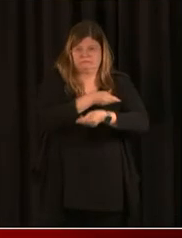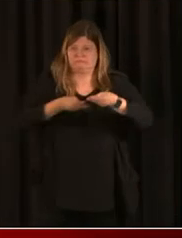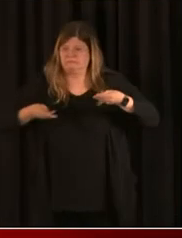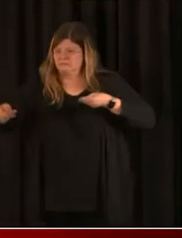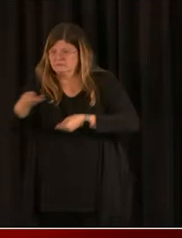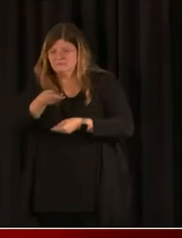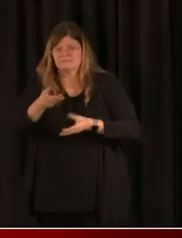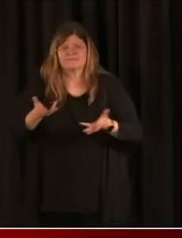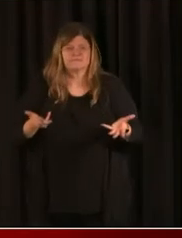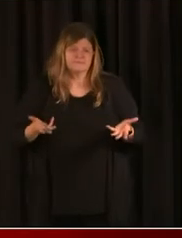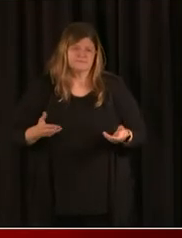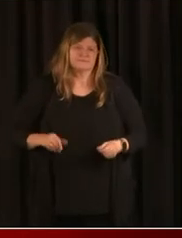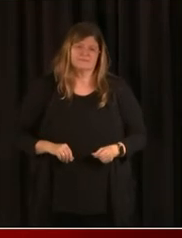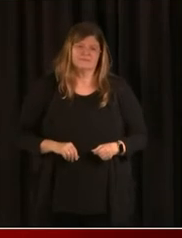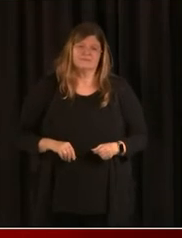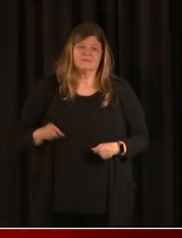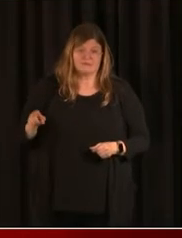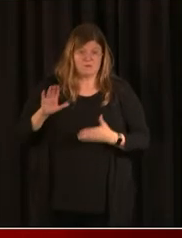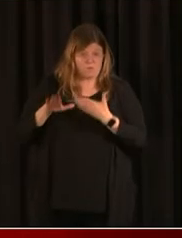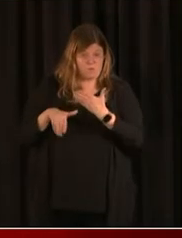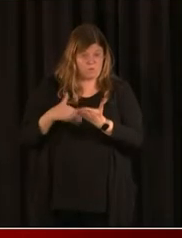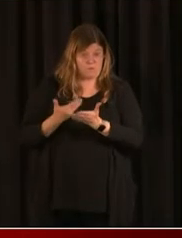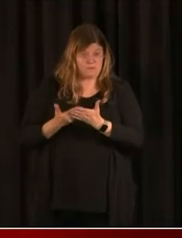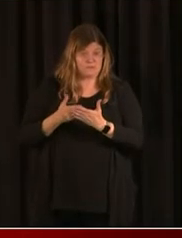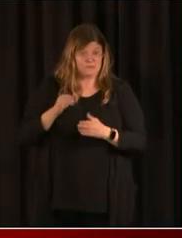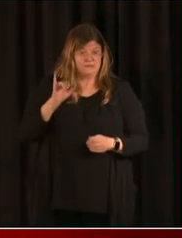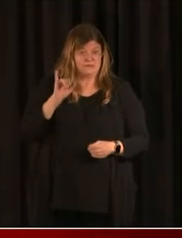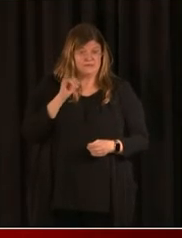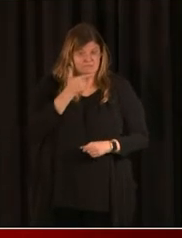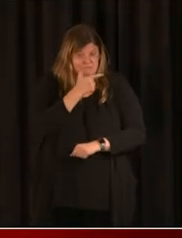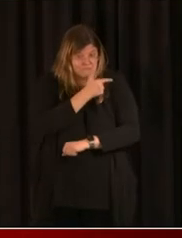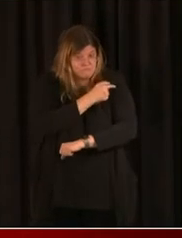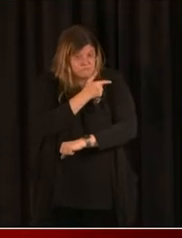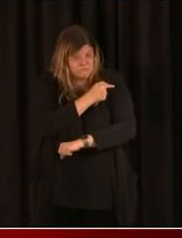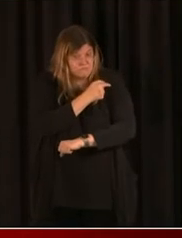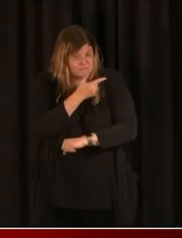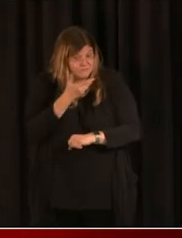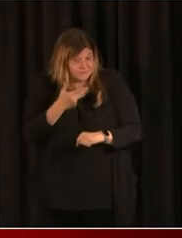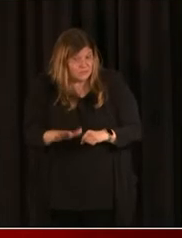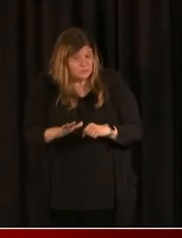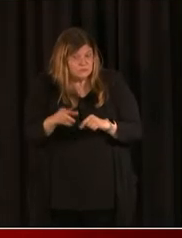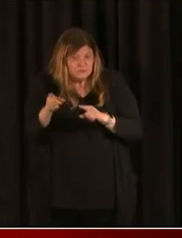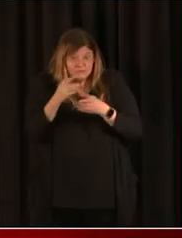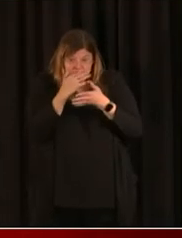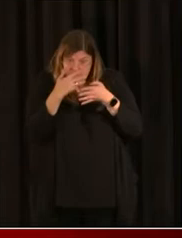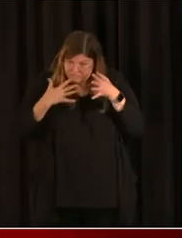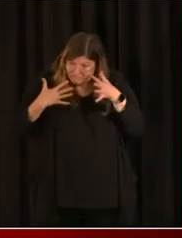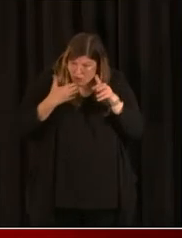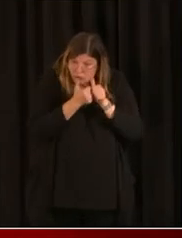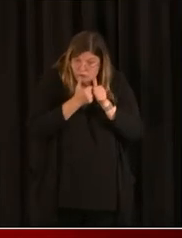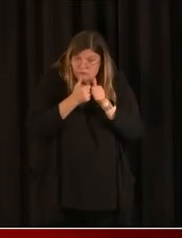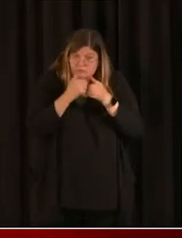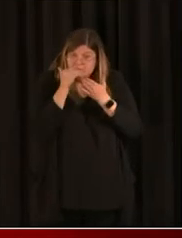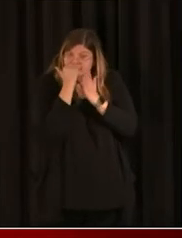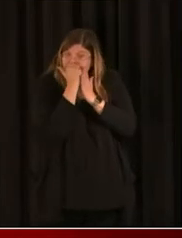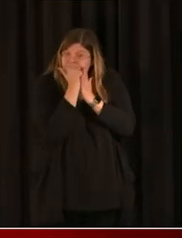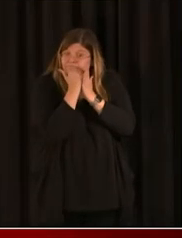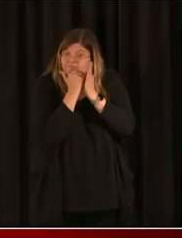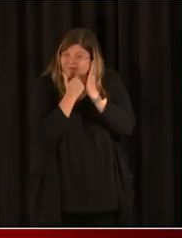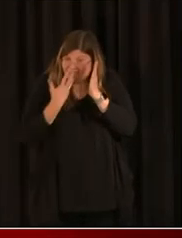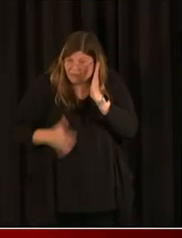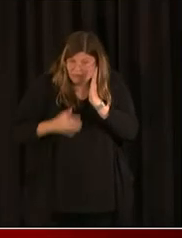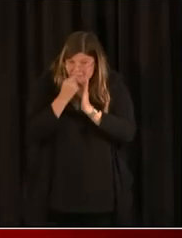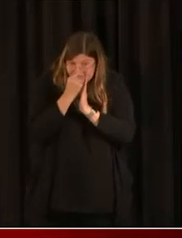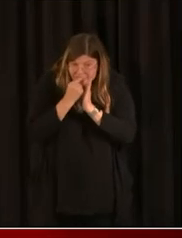at this point when there is vaccinations that are available for those diseases. is. We ask our families to